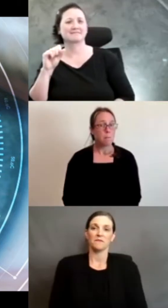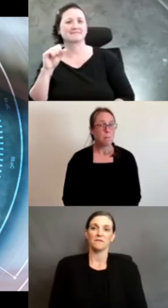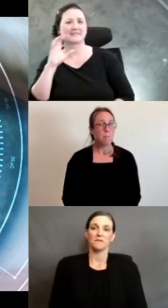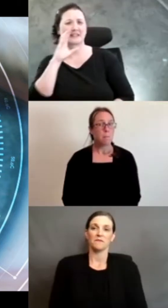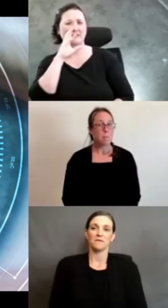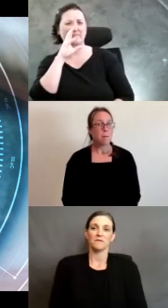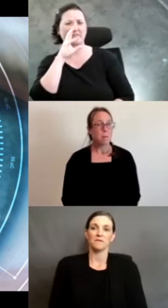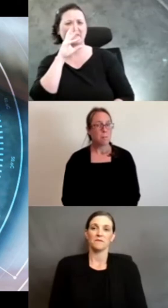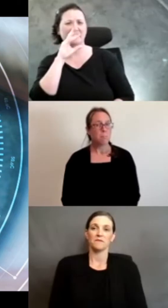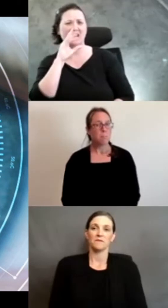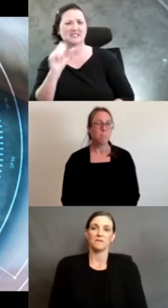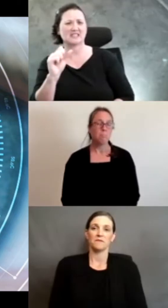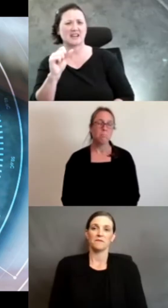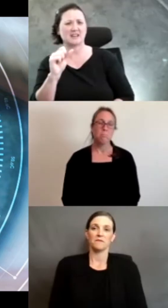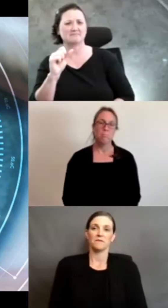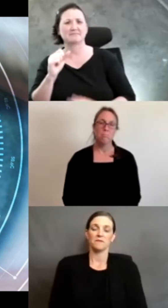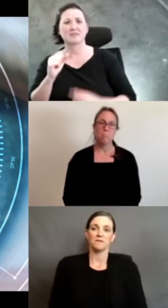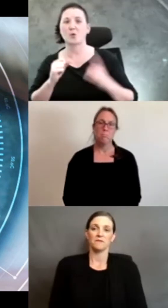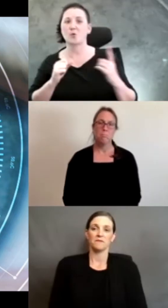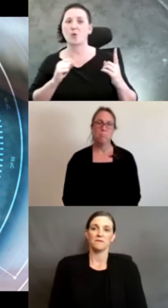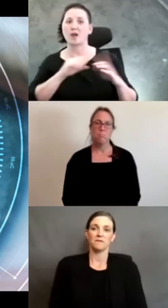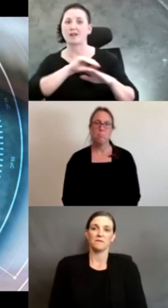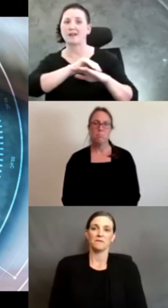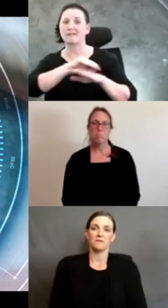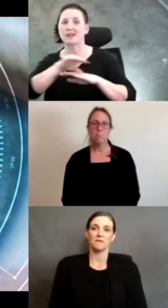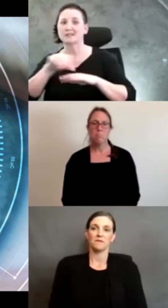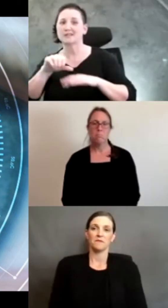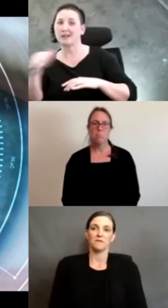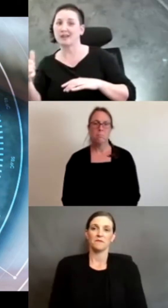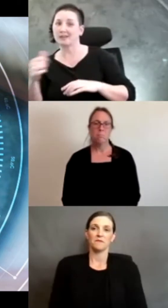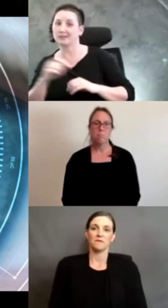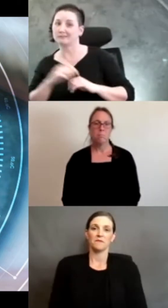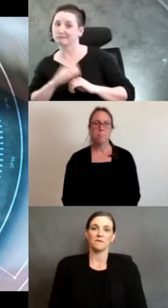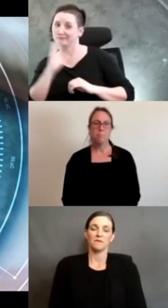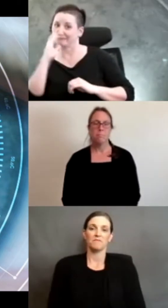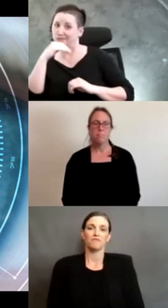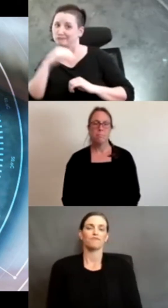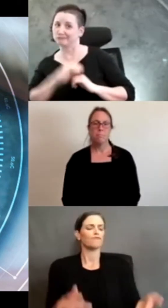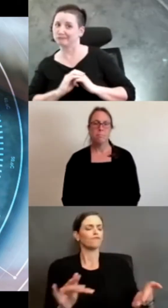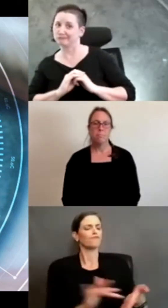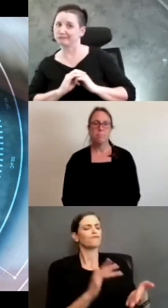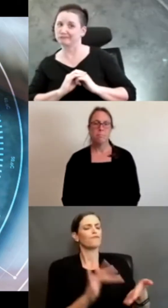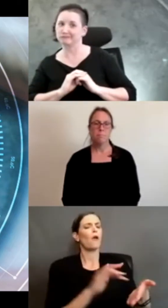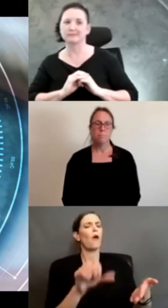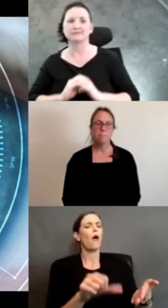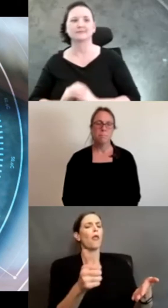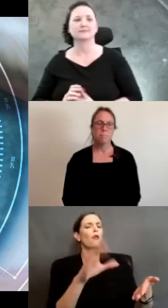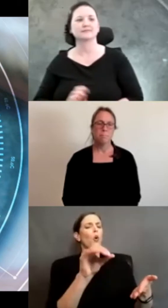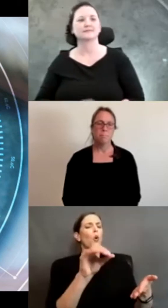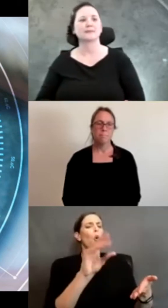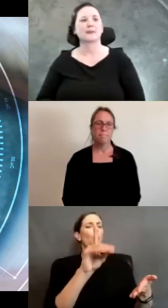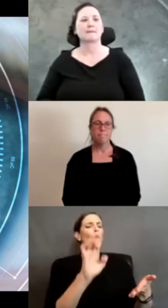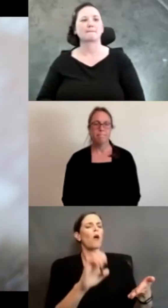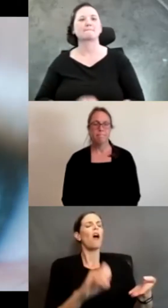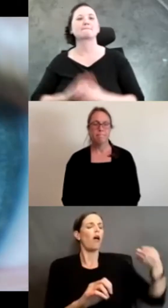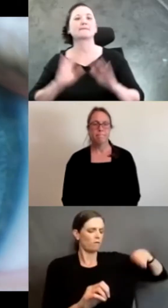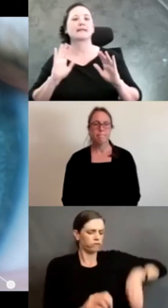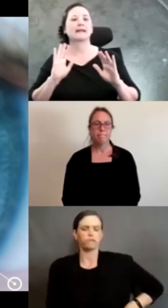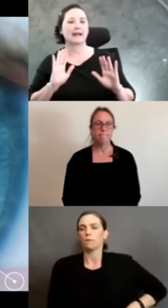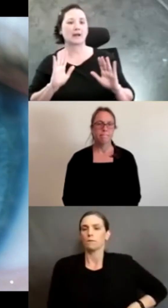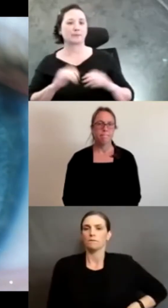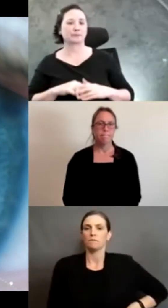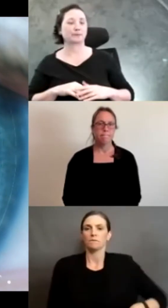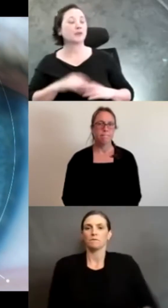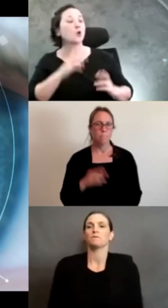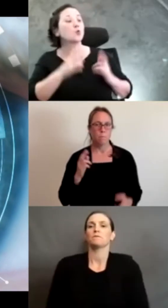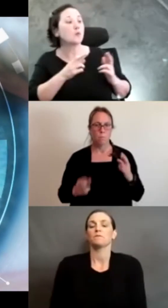one informs the other. He enters another code and puts away his tablet. Now, robot, knock knock.